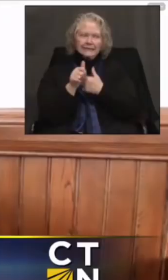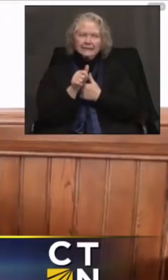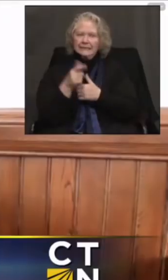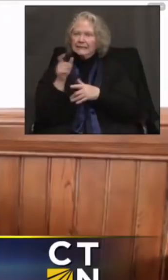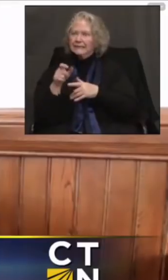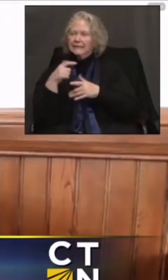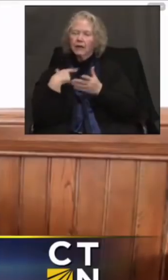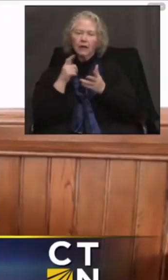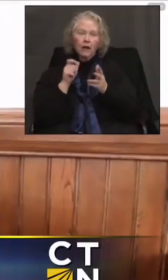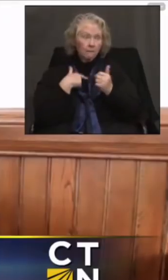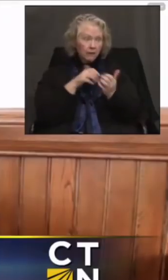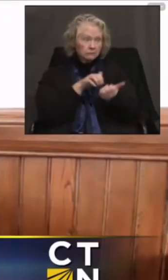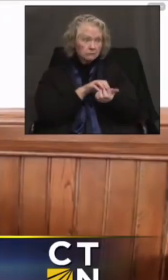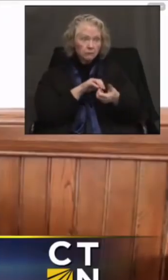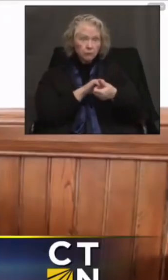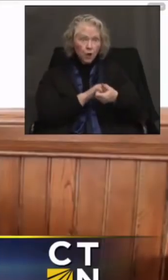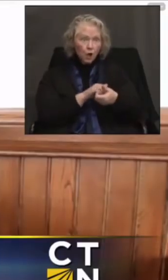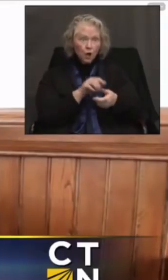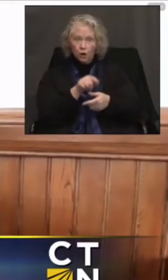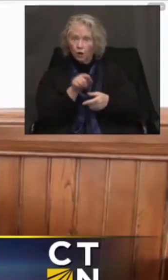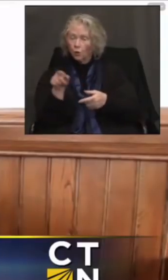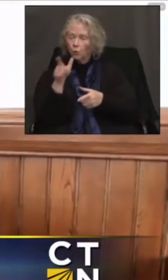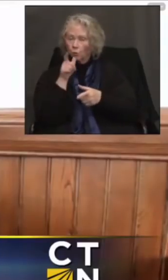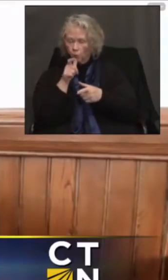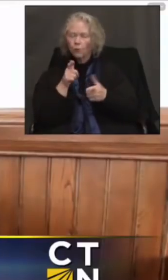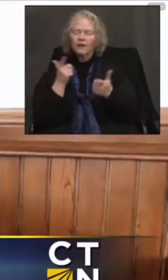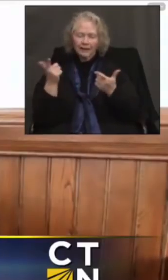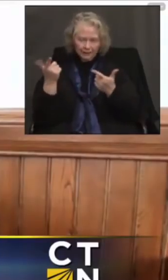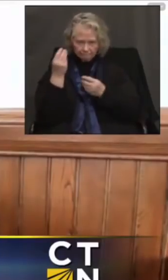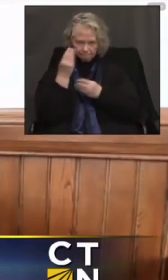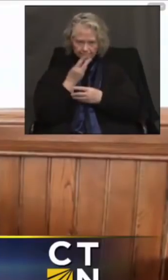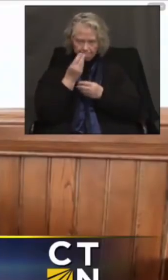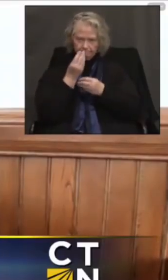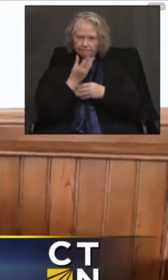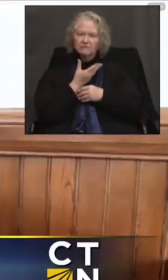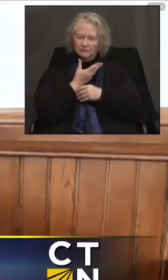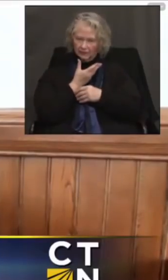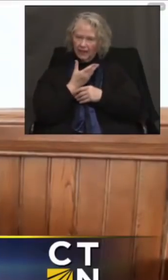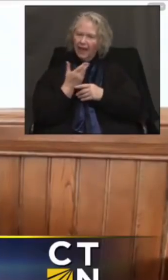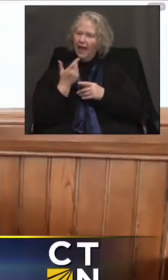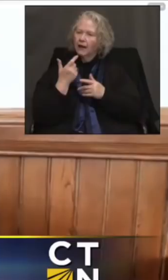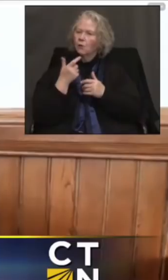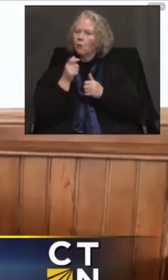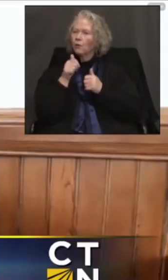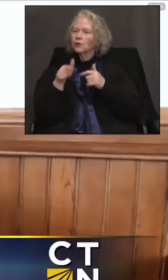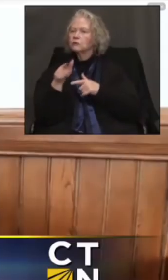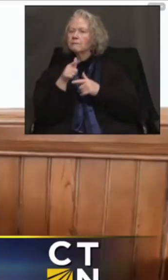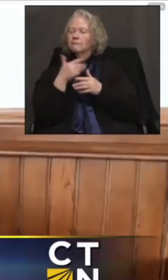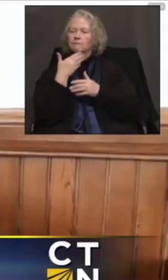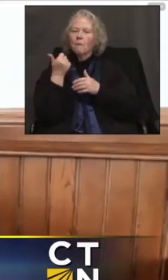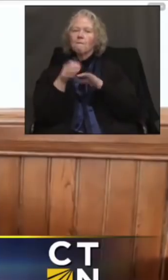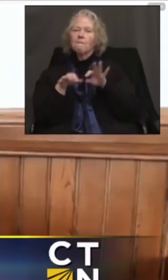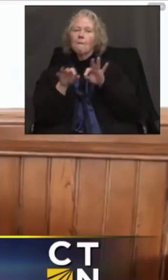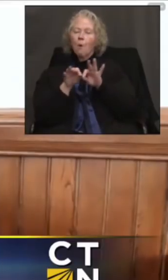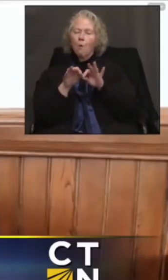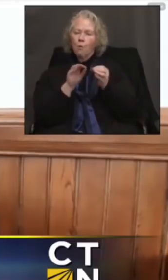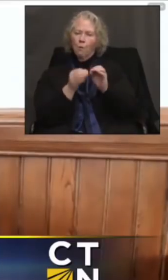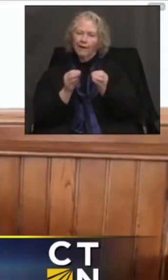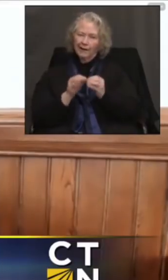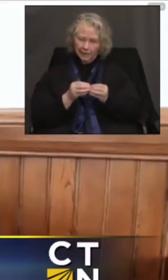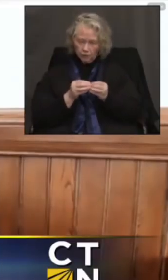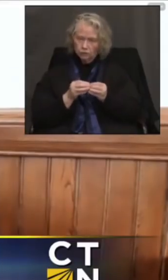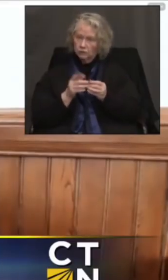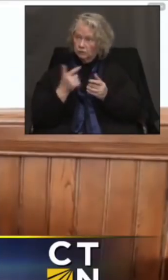be partnering with, and the community individuals and organizations we should be partnering with. So we thank them for